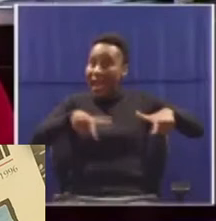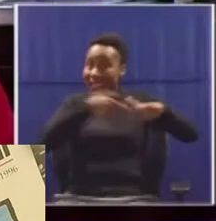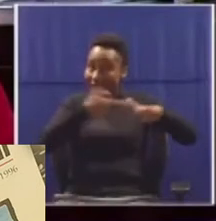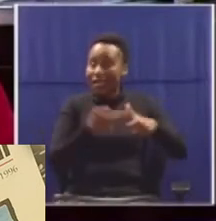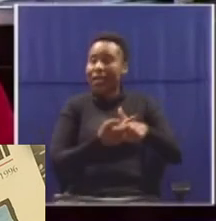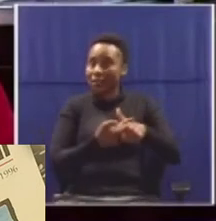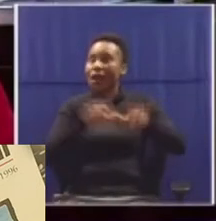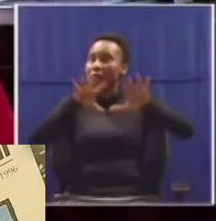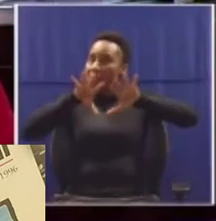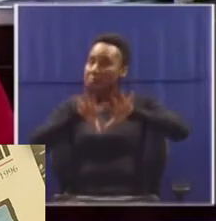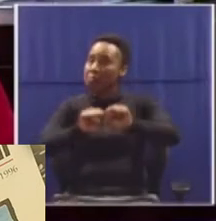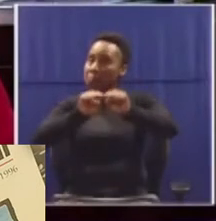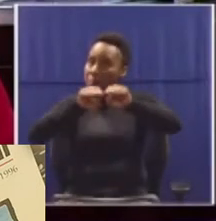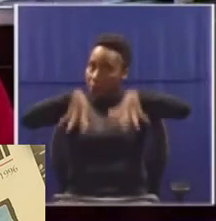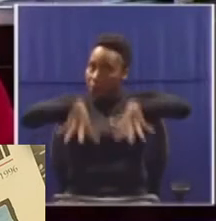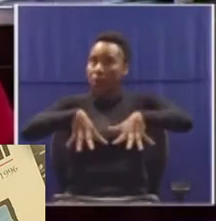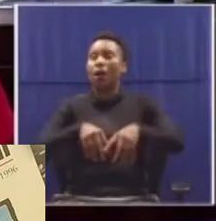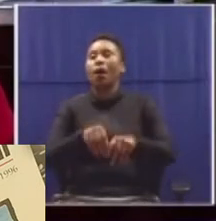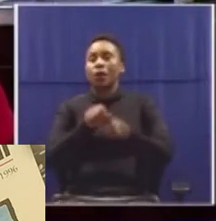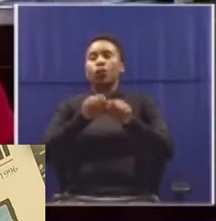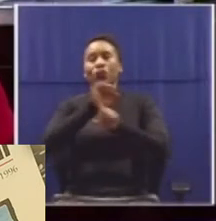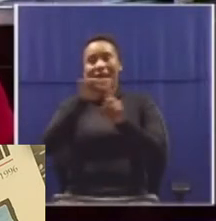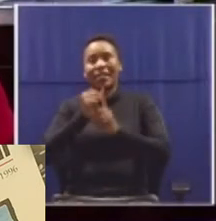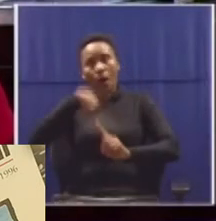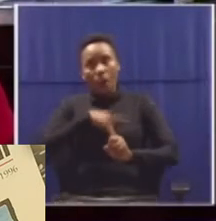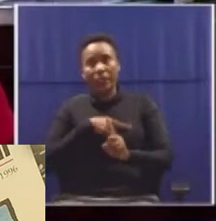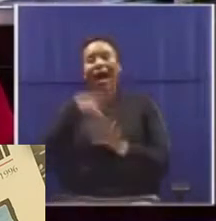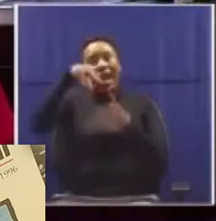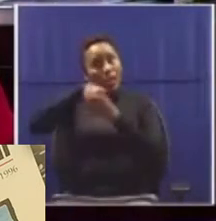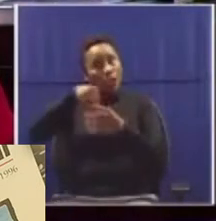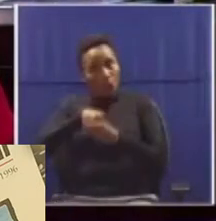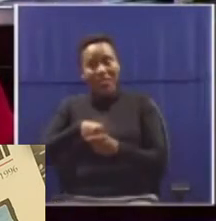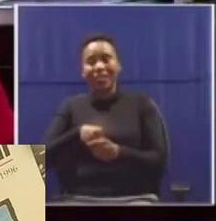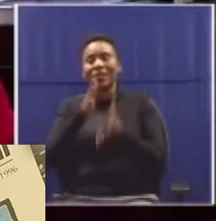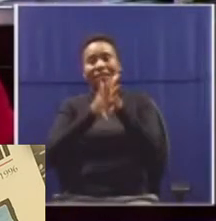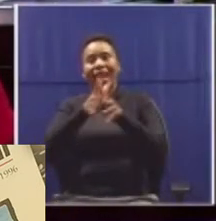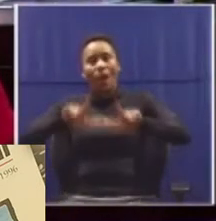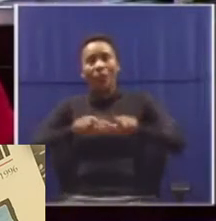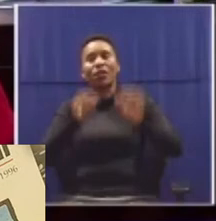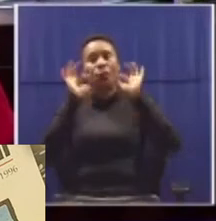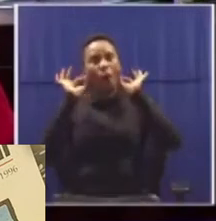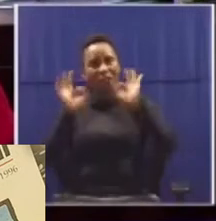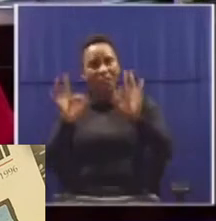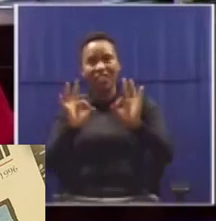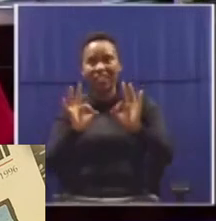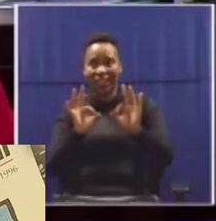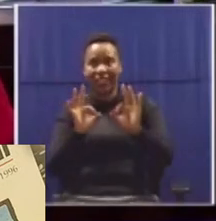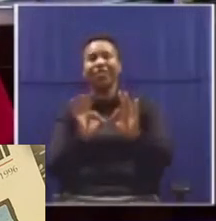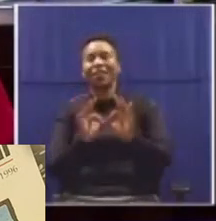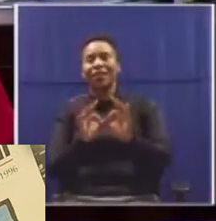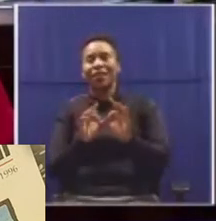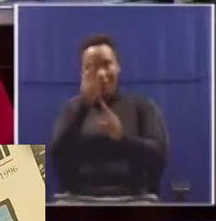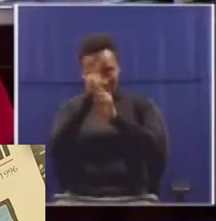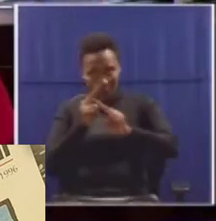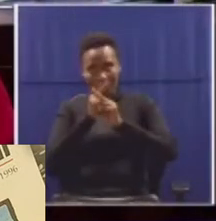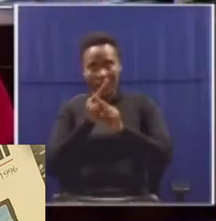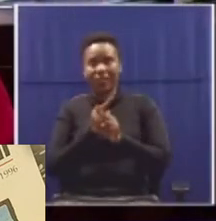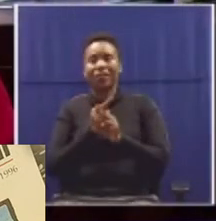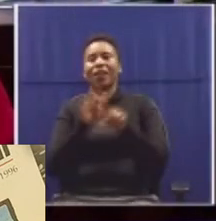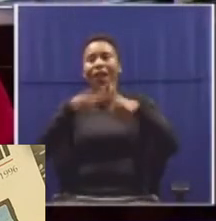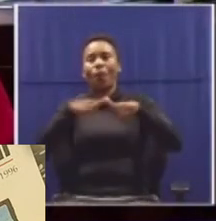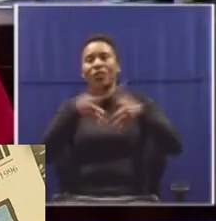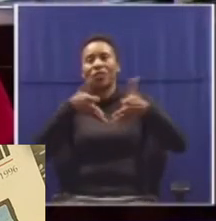as they missed the importance of including sign language as one of the officially recognized languages this exercise